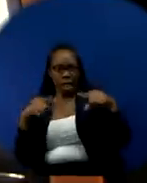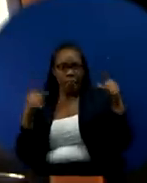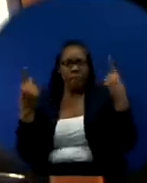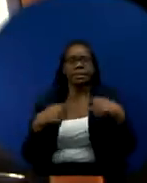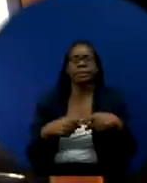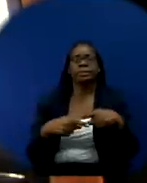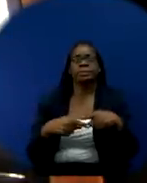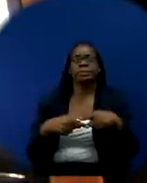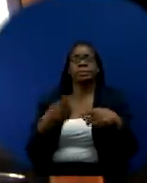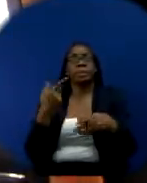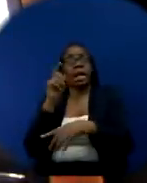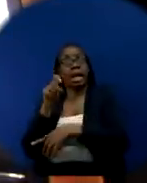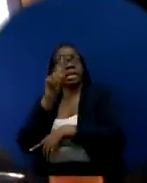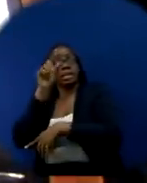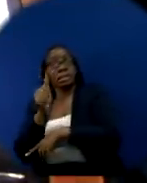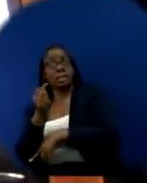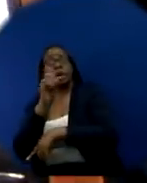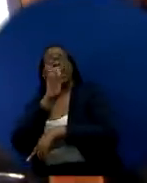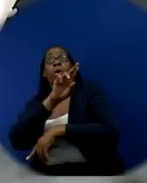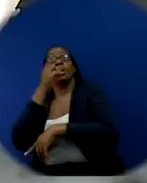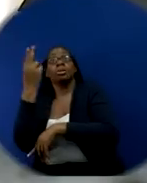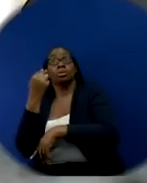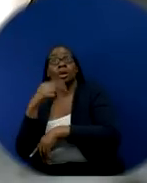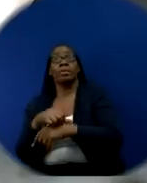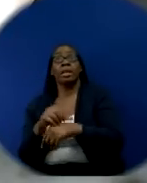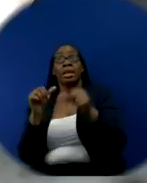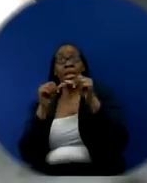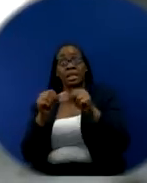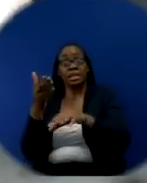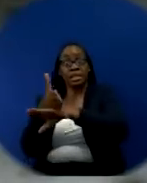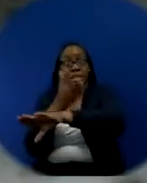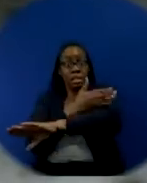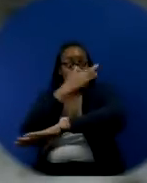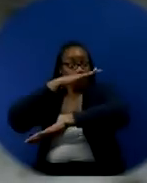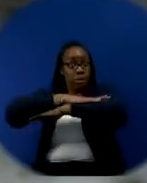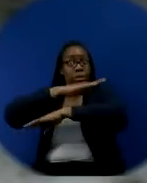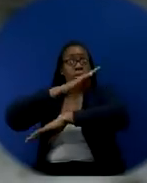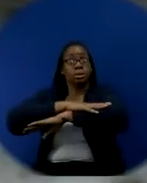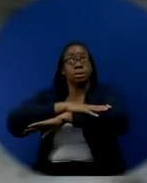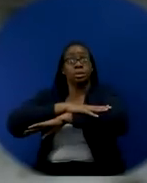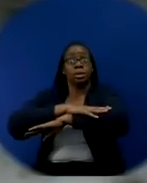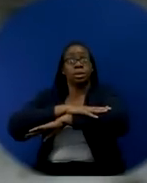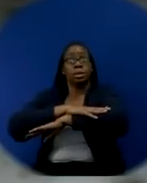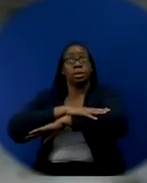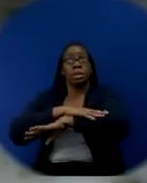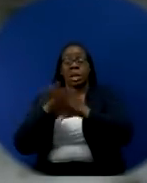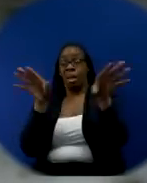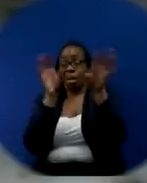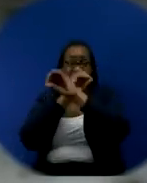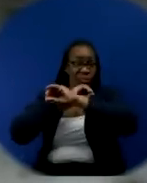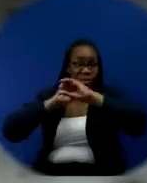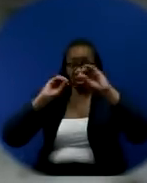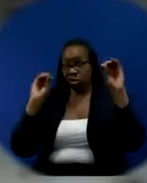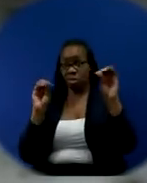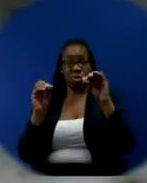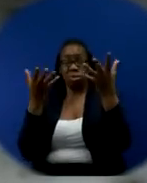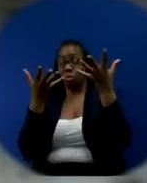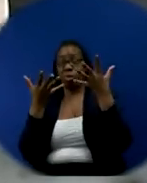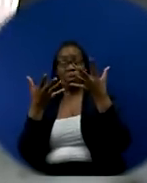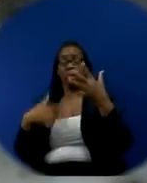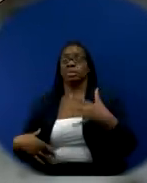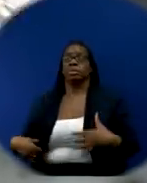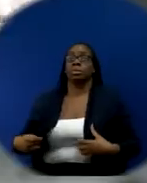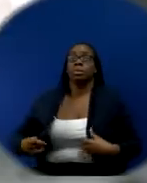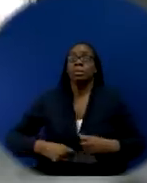need 10 or 12 people who know he still prepares tables for those nobody else would have access to. As a